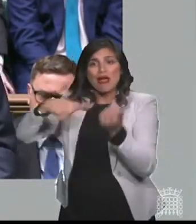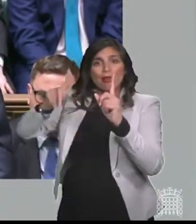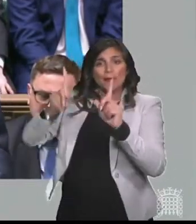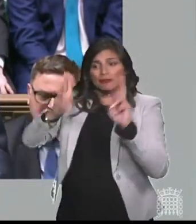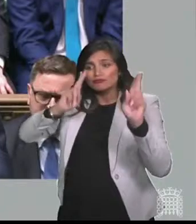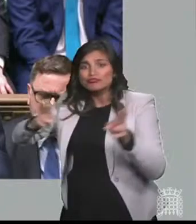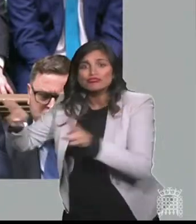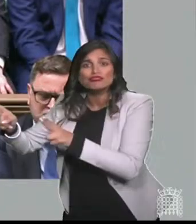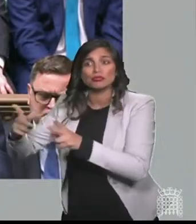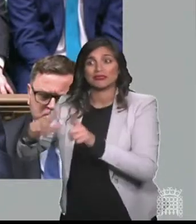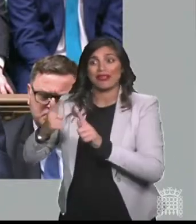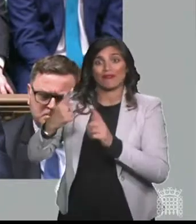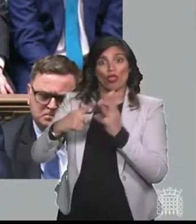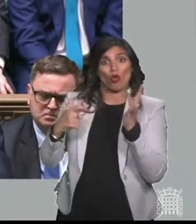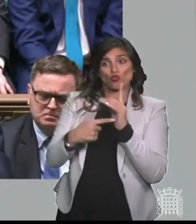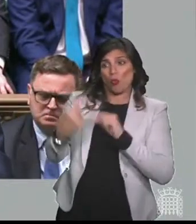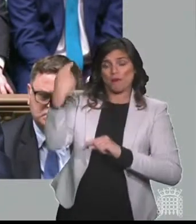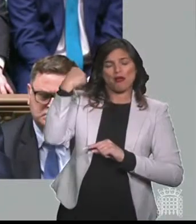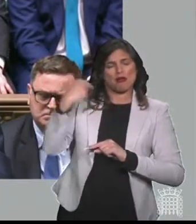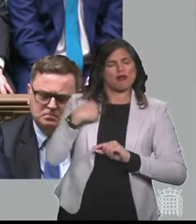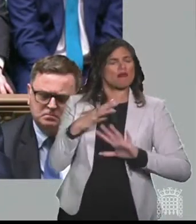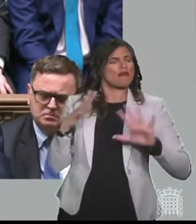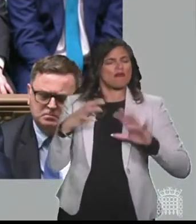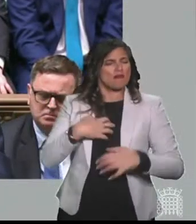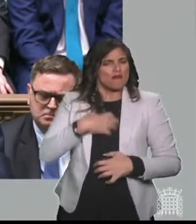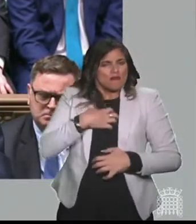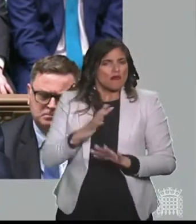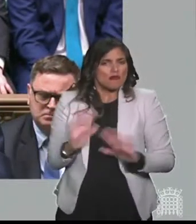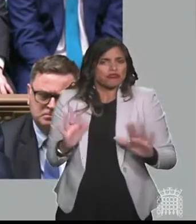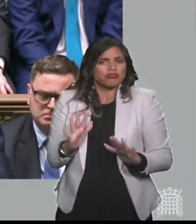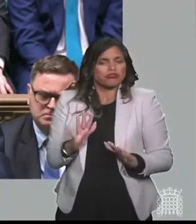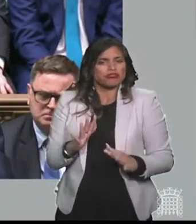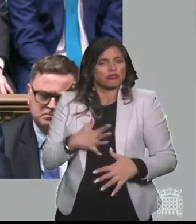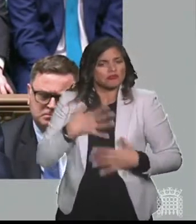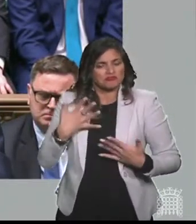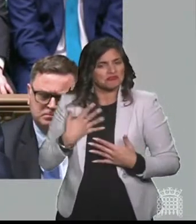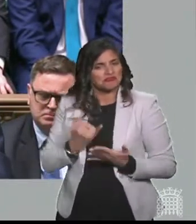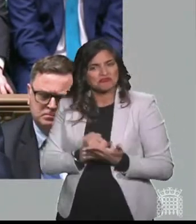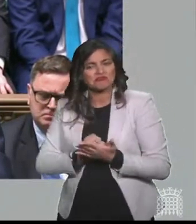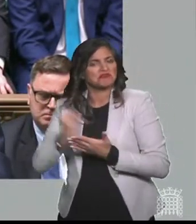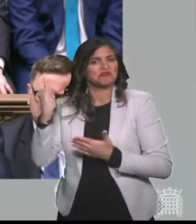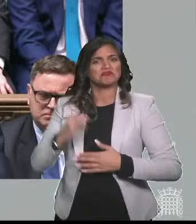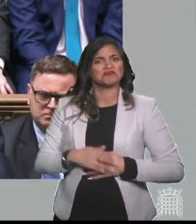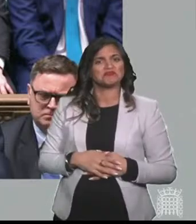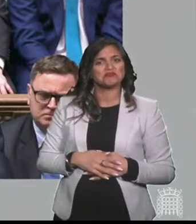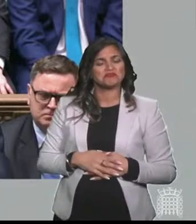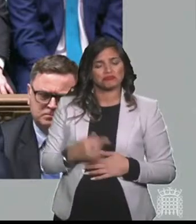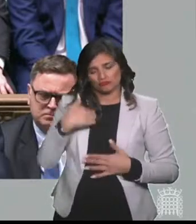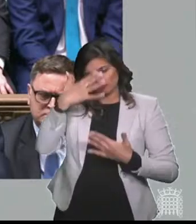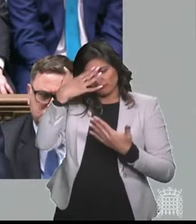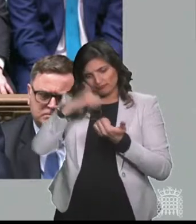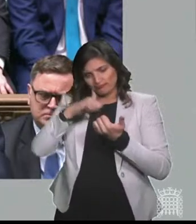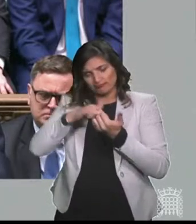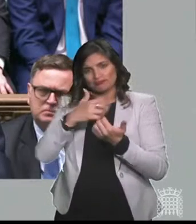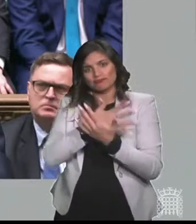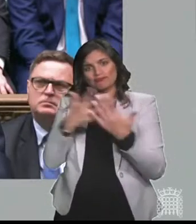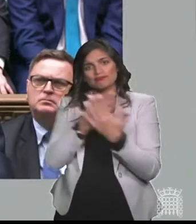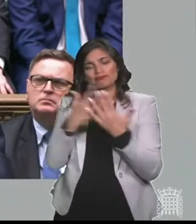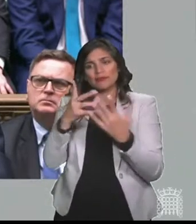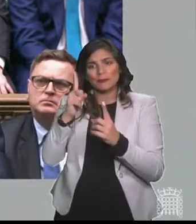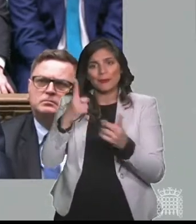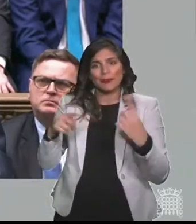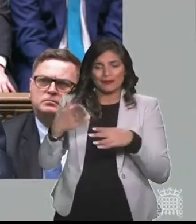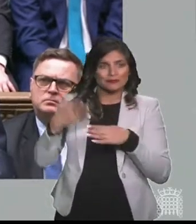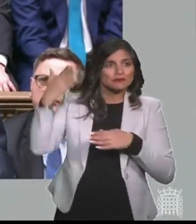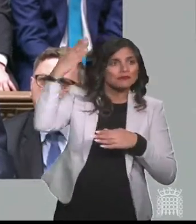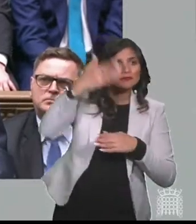I will remember for the rest of my life, as I know many other honourable members will, being taken to Auschwitz by Rabbi Barry Marcus